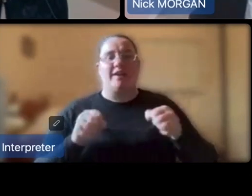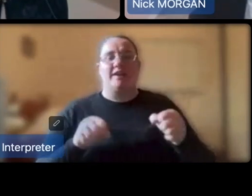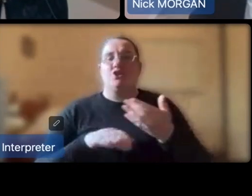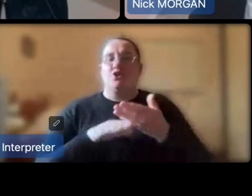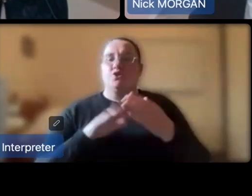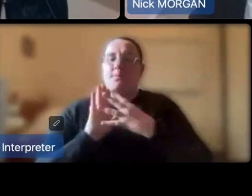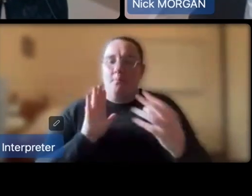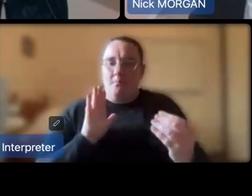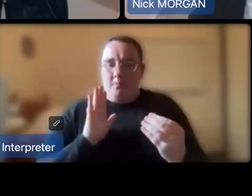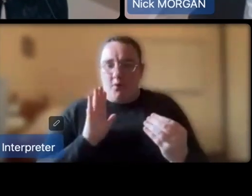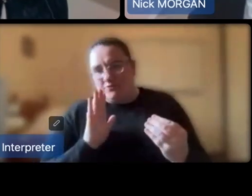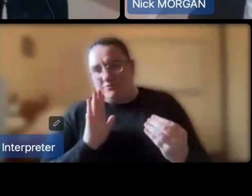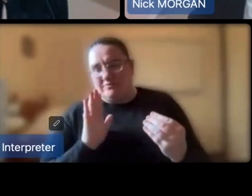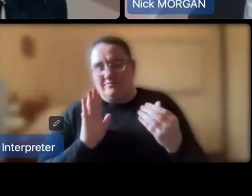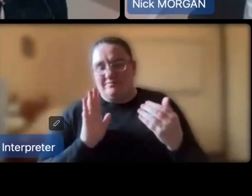the question.